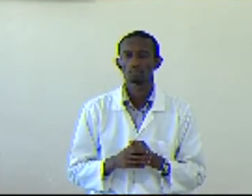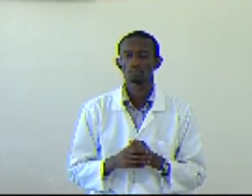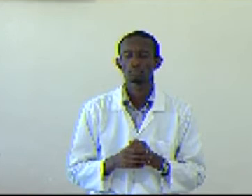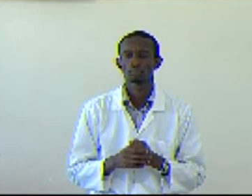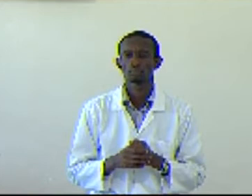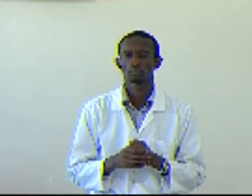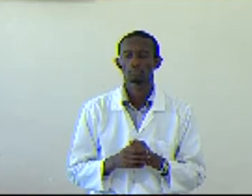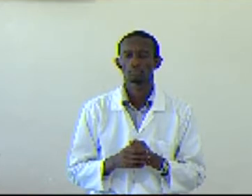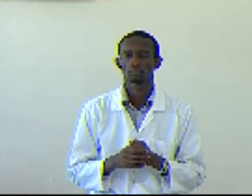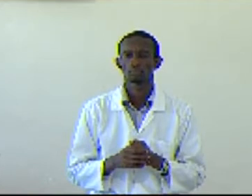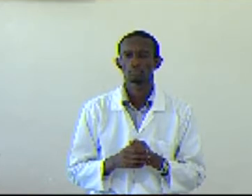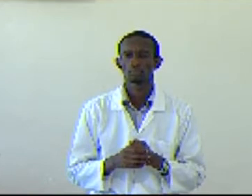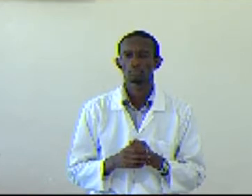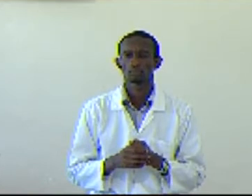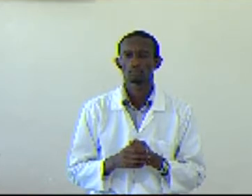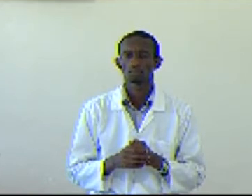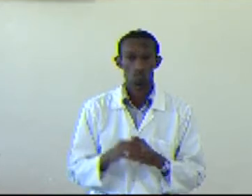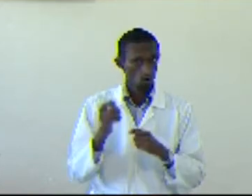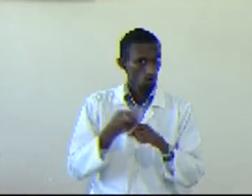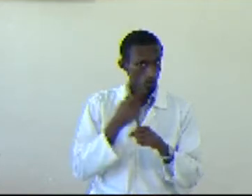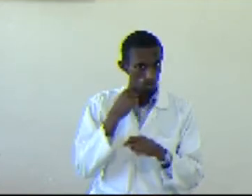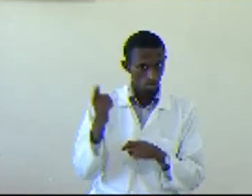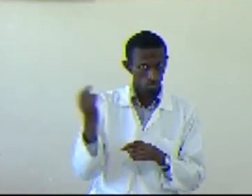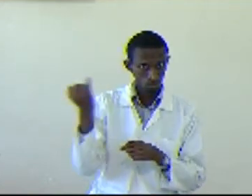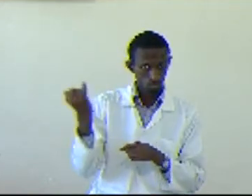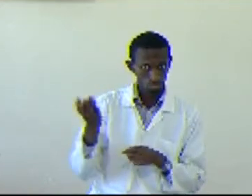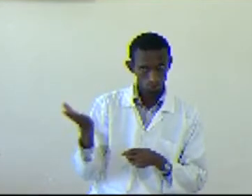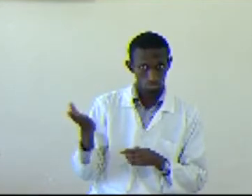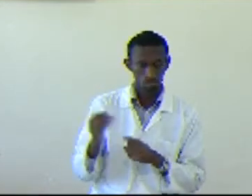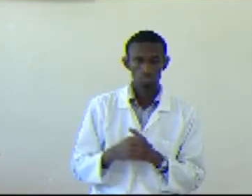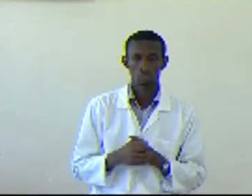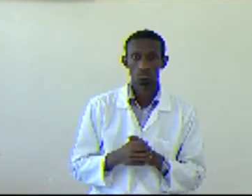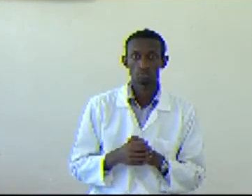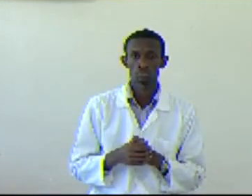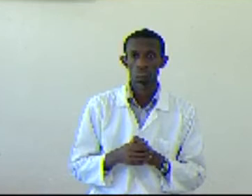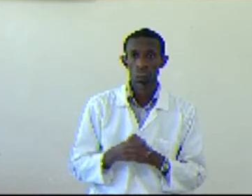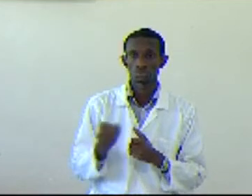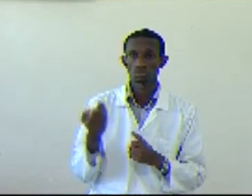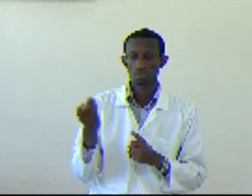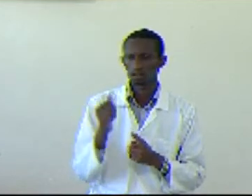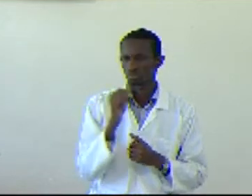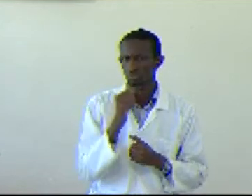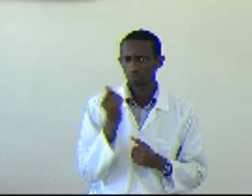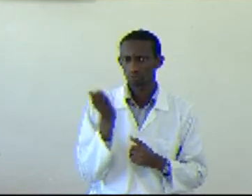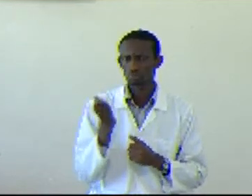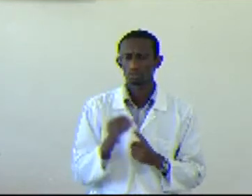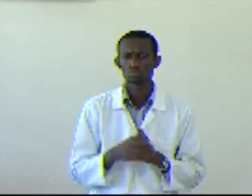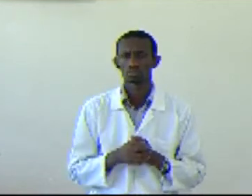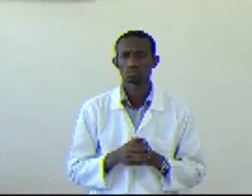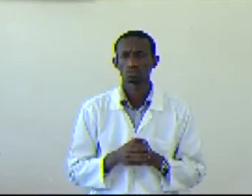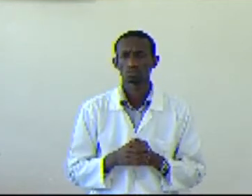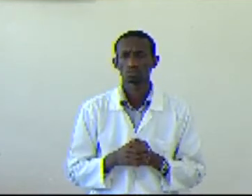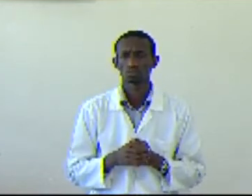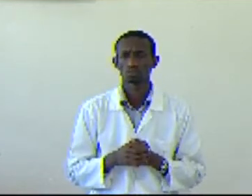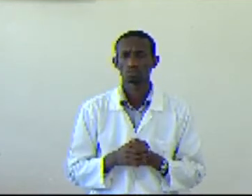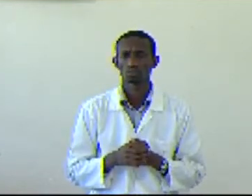from this diagram here. So we have the circuit here. It is downward, right? Then,